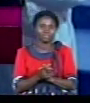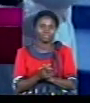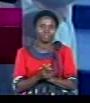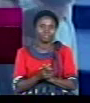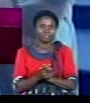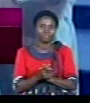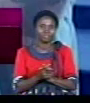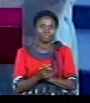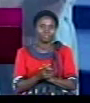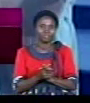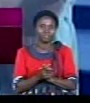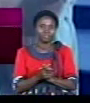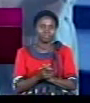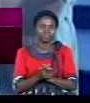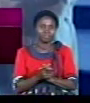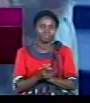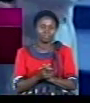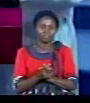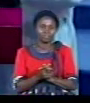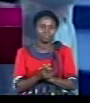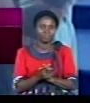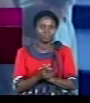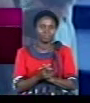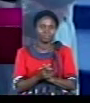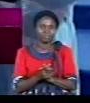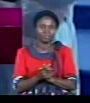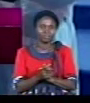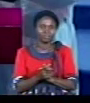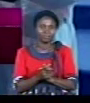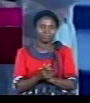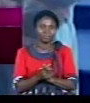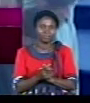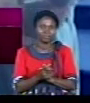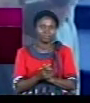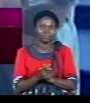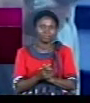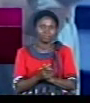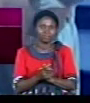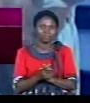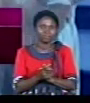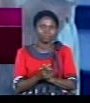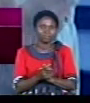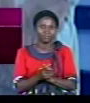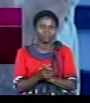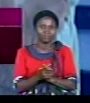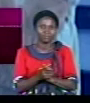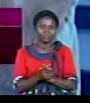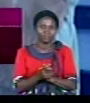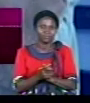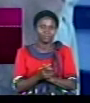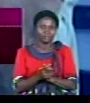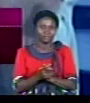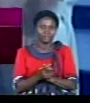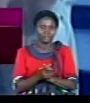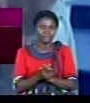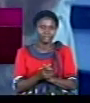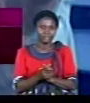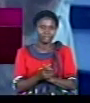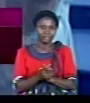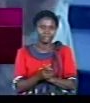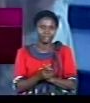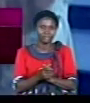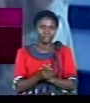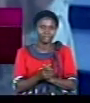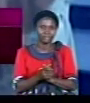precipitate labor, just of 1 hour duration. She had this